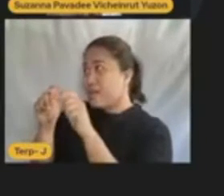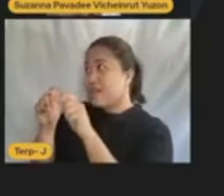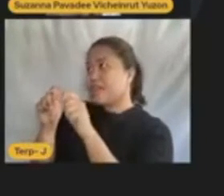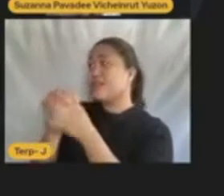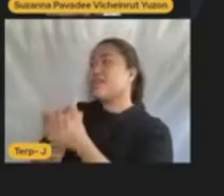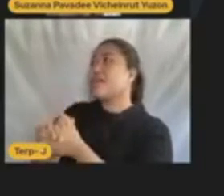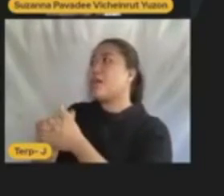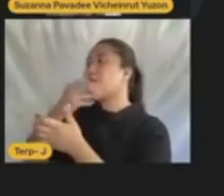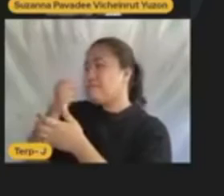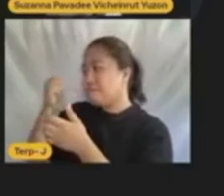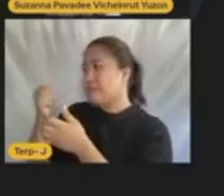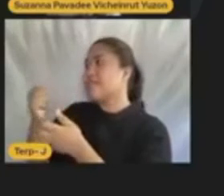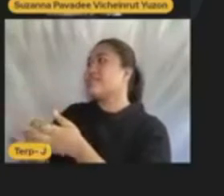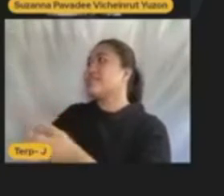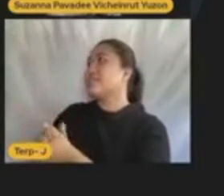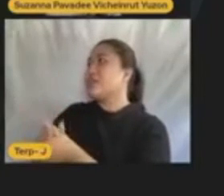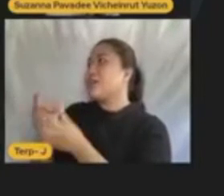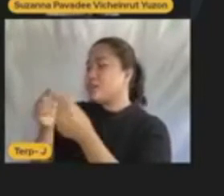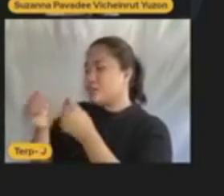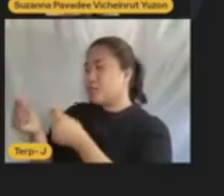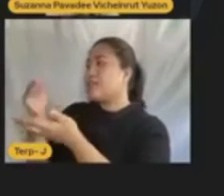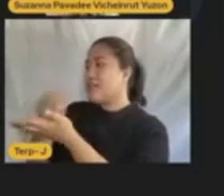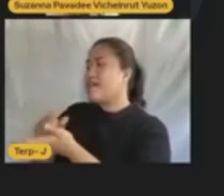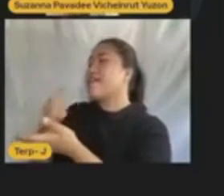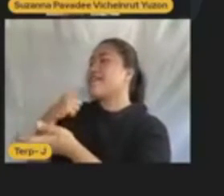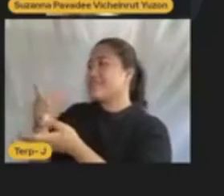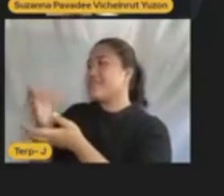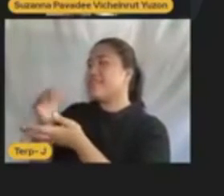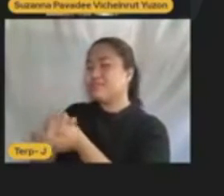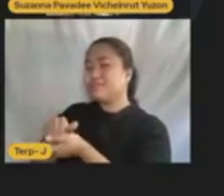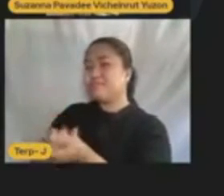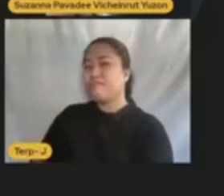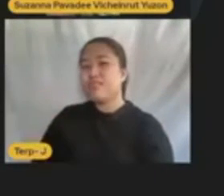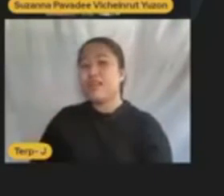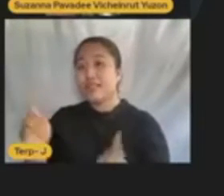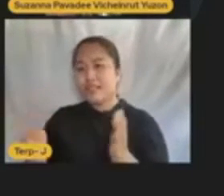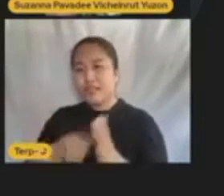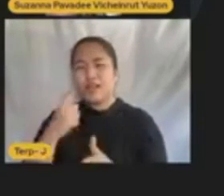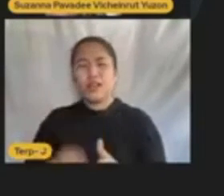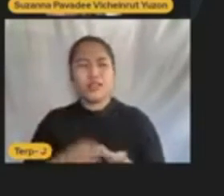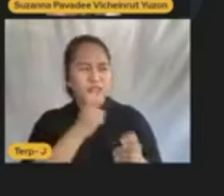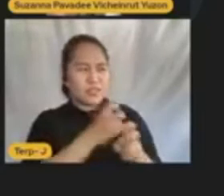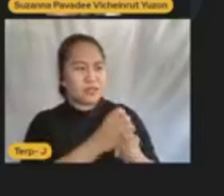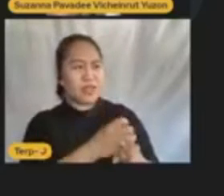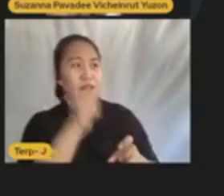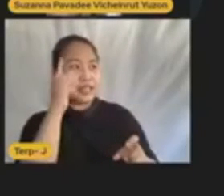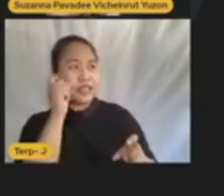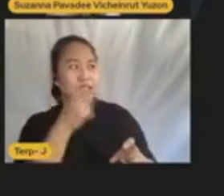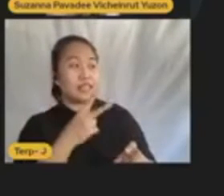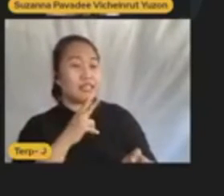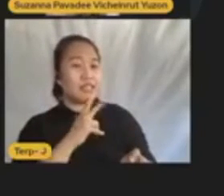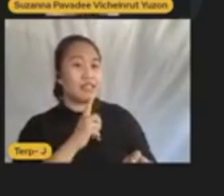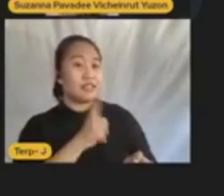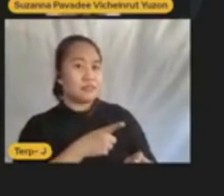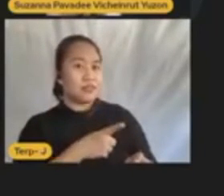it again or say it again. So it's hard sometimes to understand what she's saying or what she wants, but you can't give up on her. Mm-hmm.